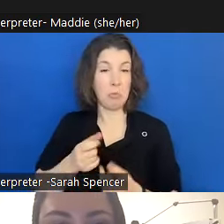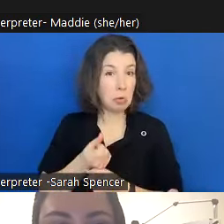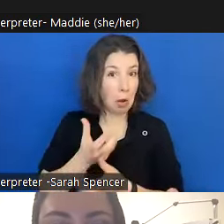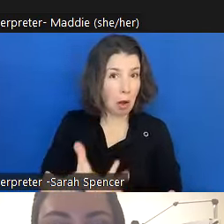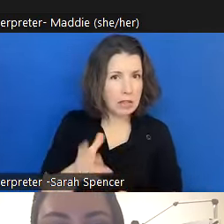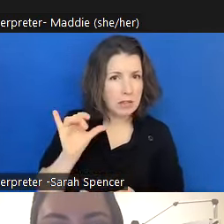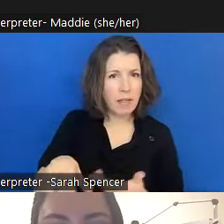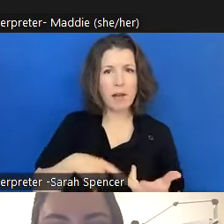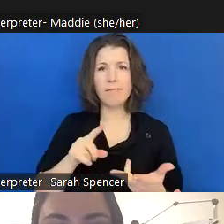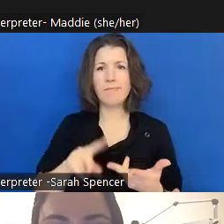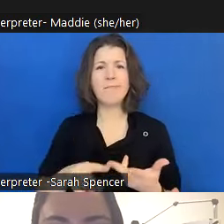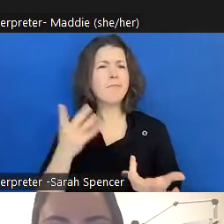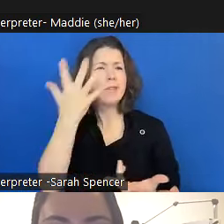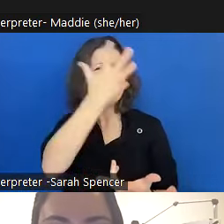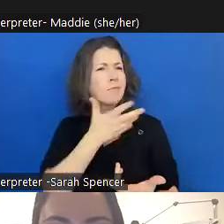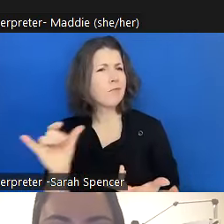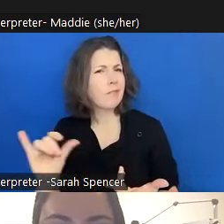does vision loss look like,